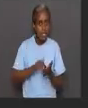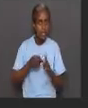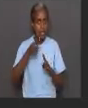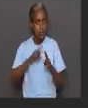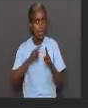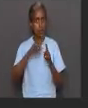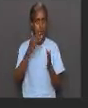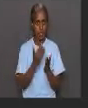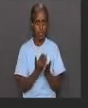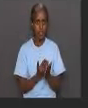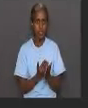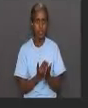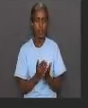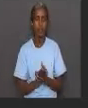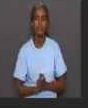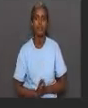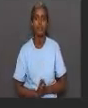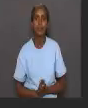Let's get back to our lesson.